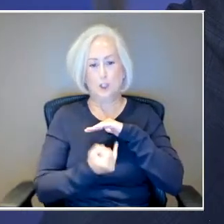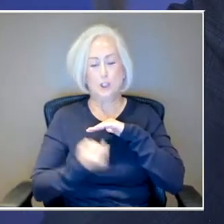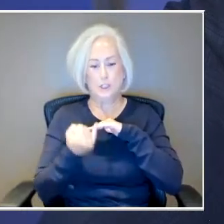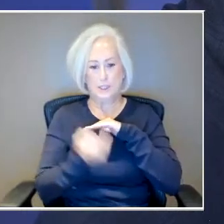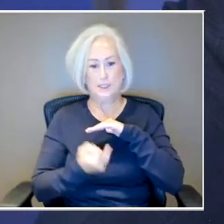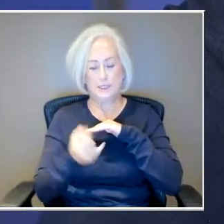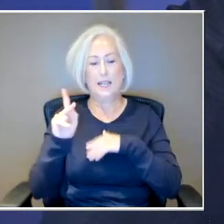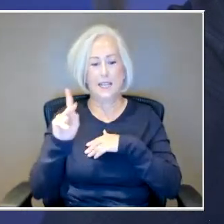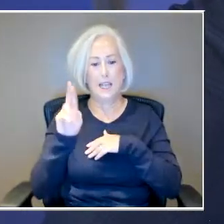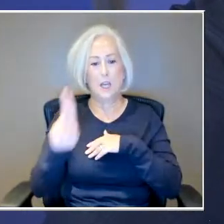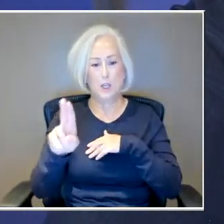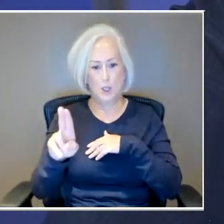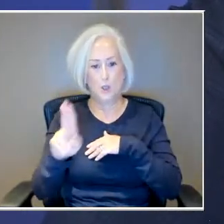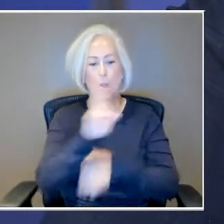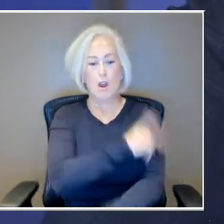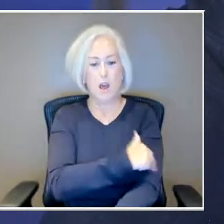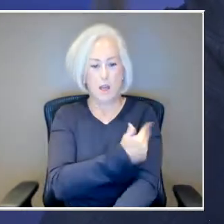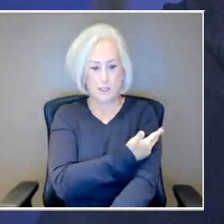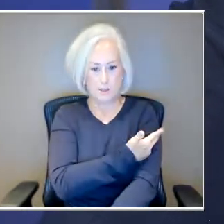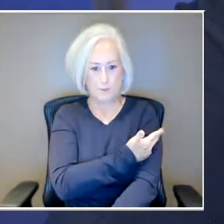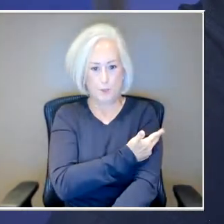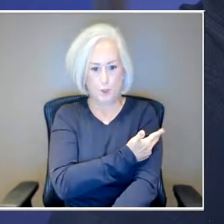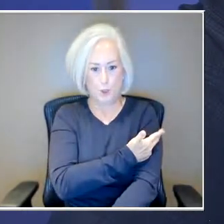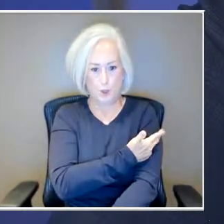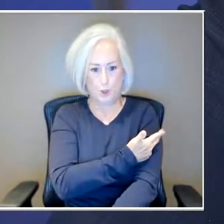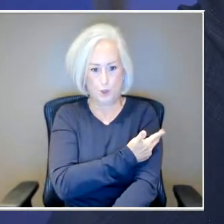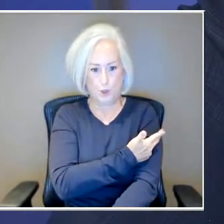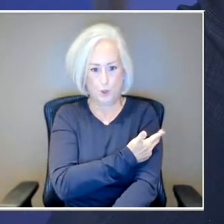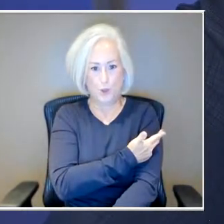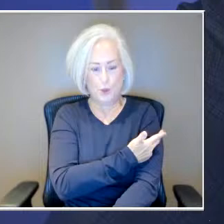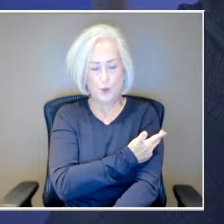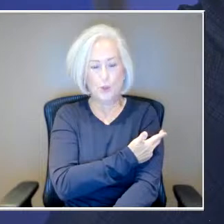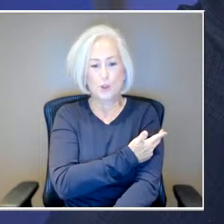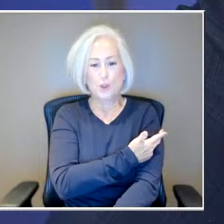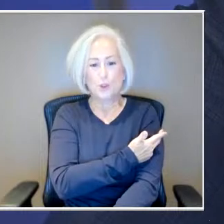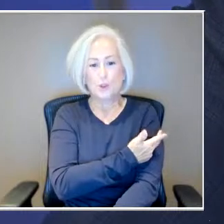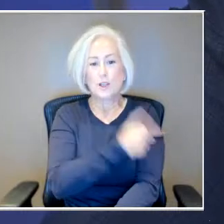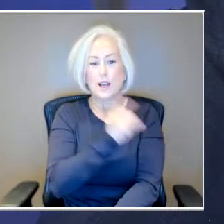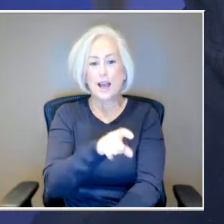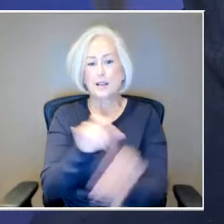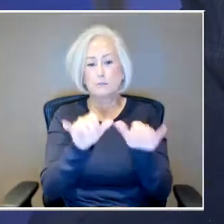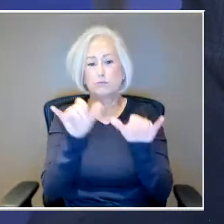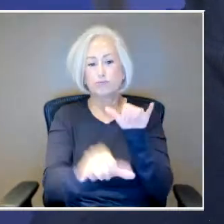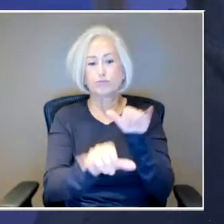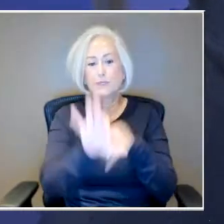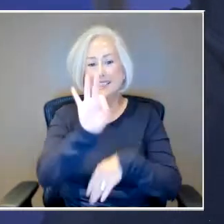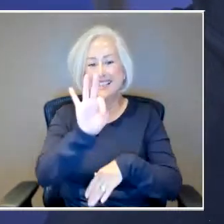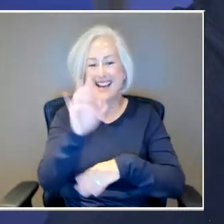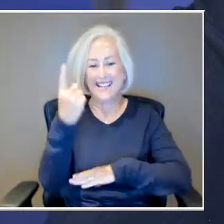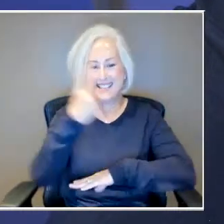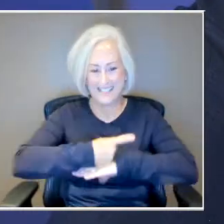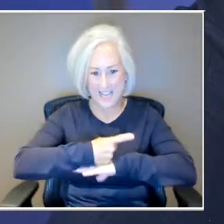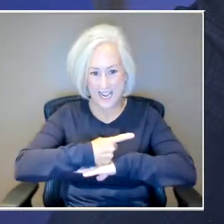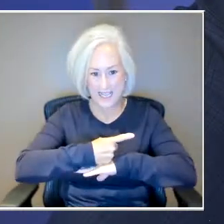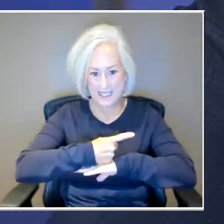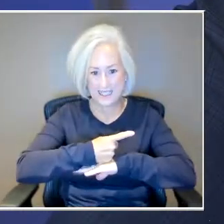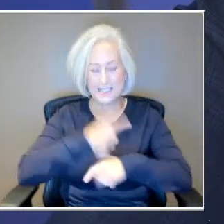KU at the hospital. I was in for 9 days, was dismissed,